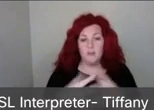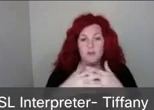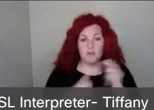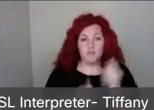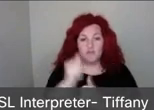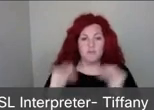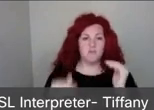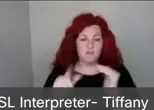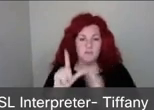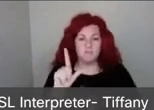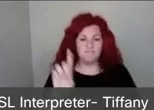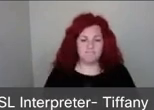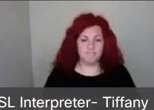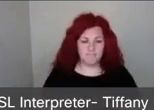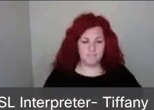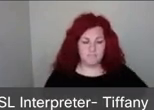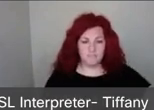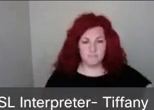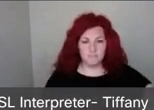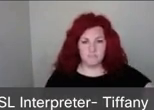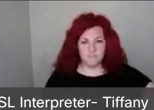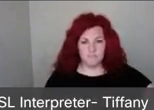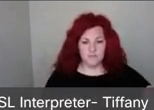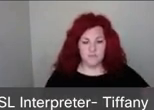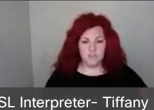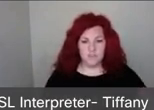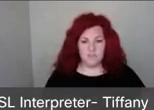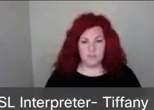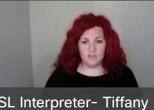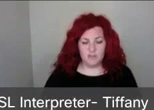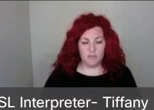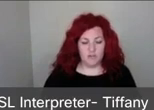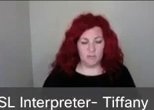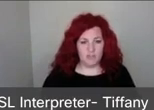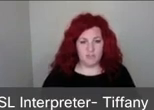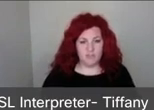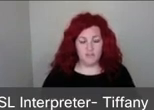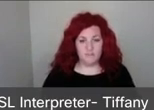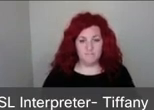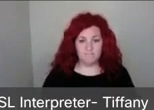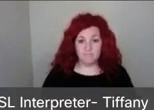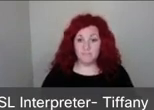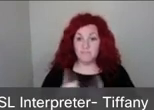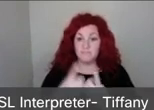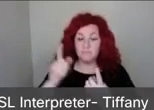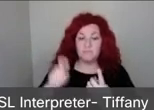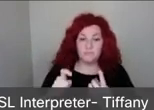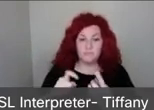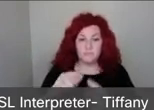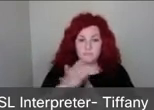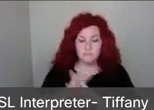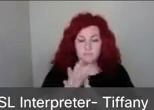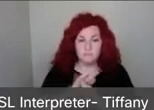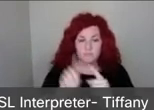majority-minority legislative district. The commission should underpopulate the Native American district more in order to maintain